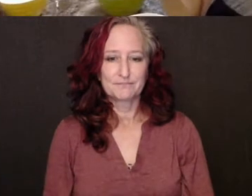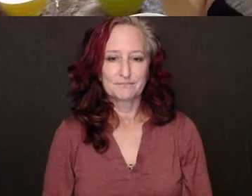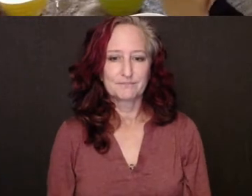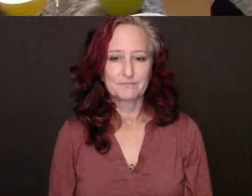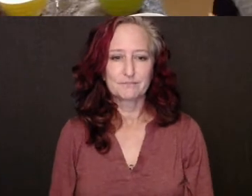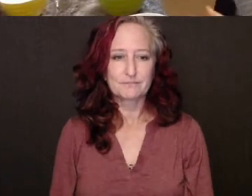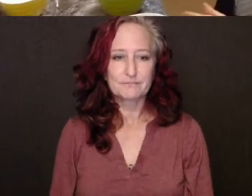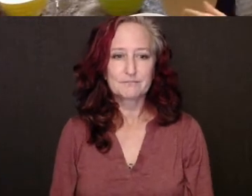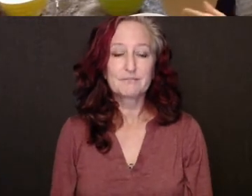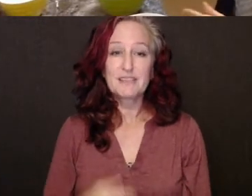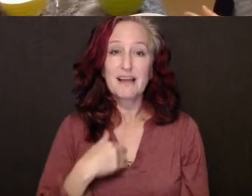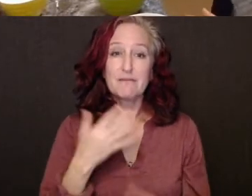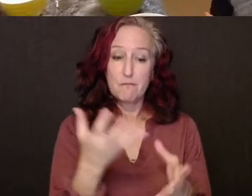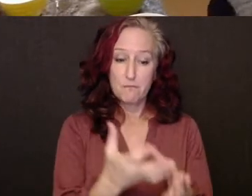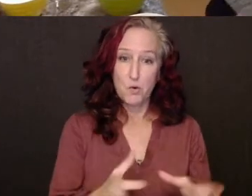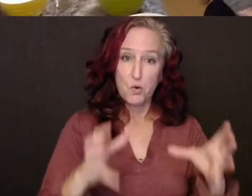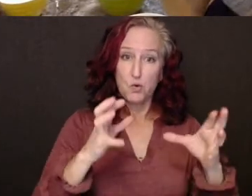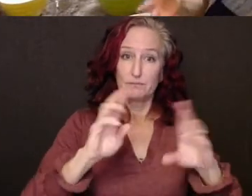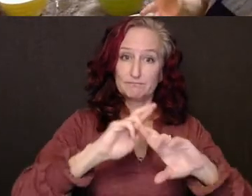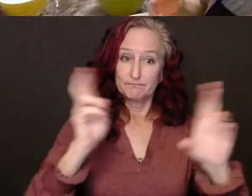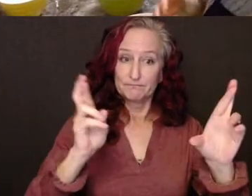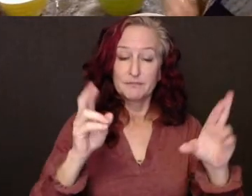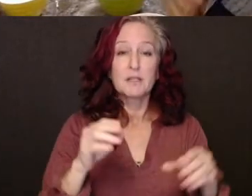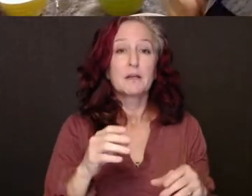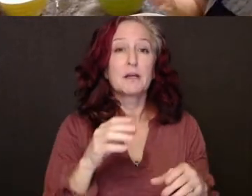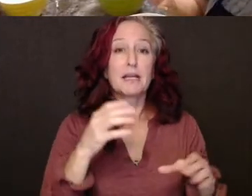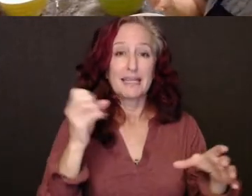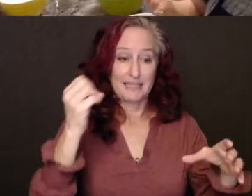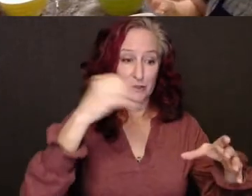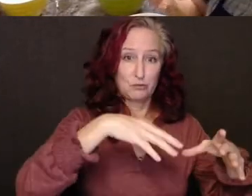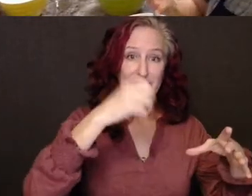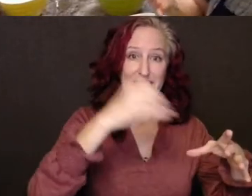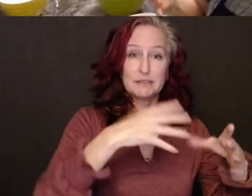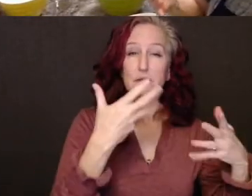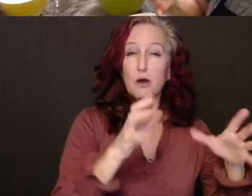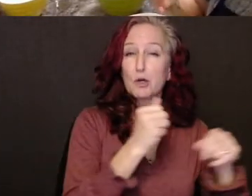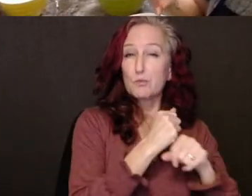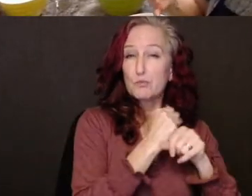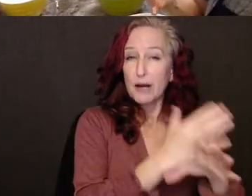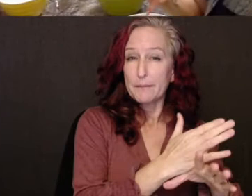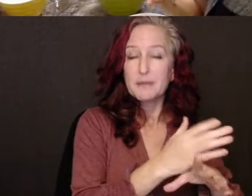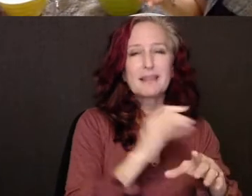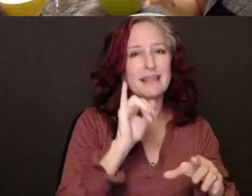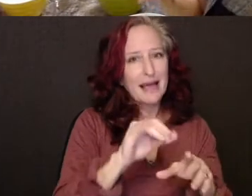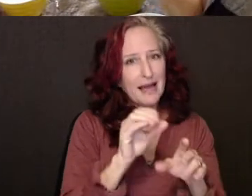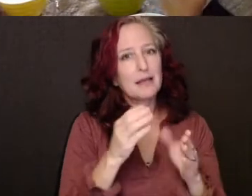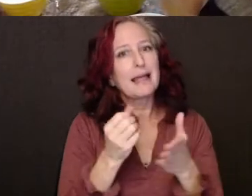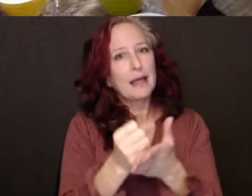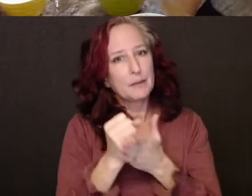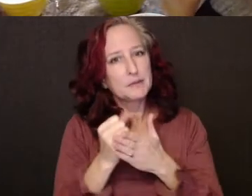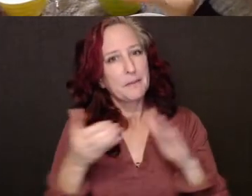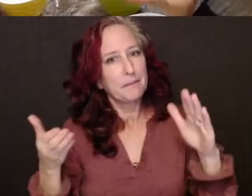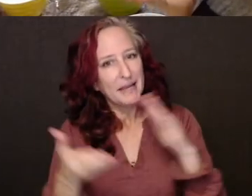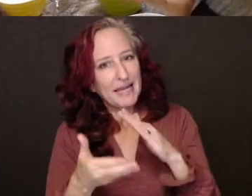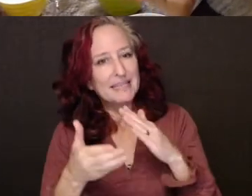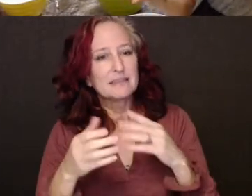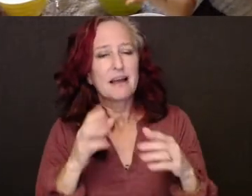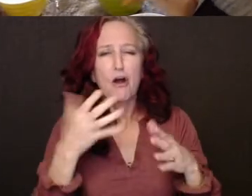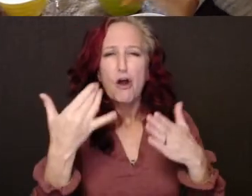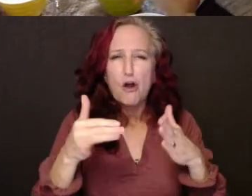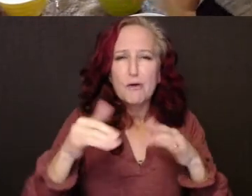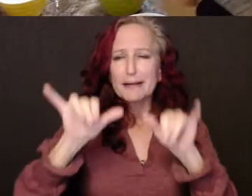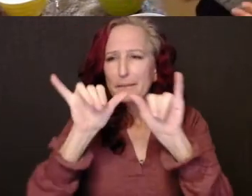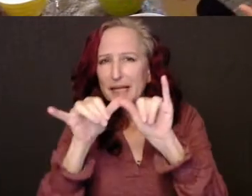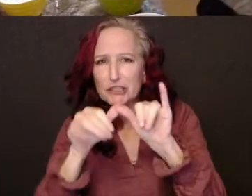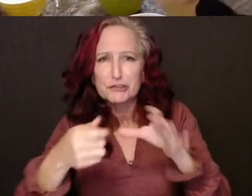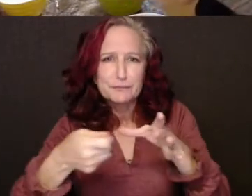this, is making sure that your oven is on, right? That preheating is super important to make your treats, to make